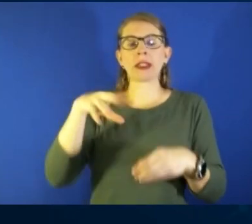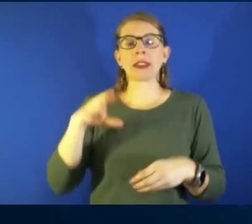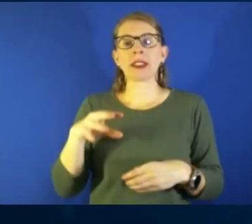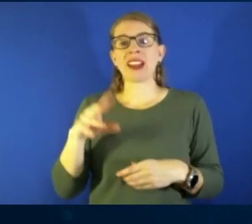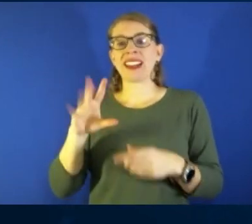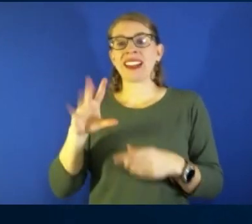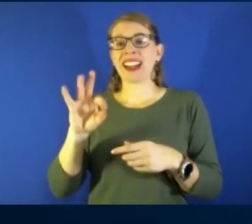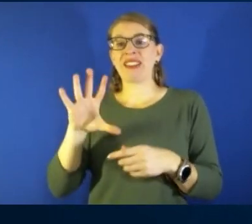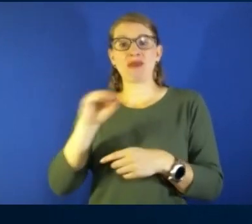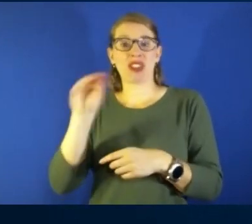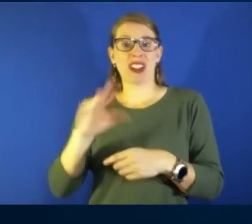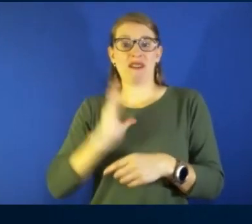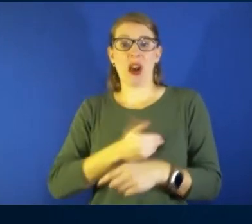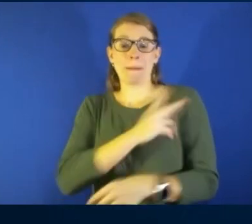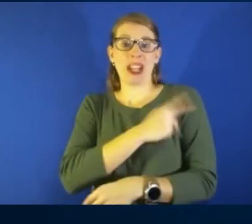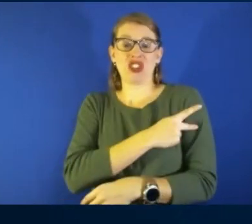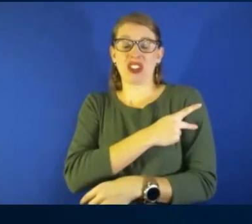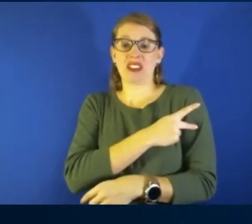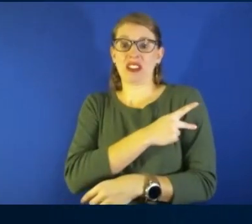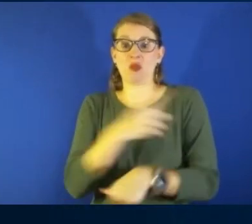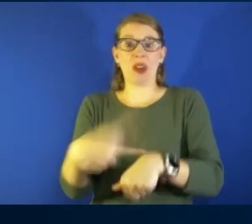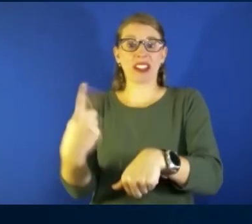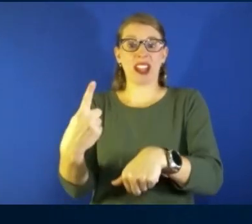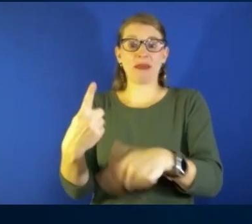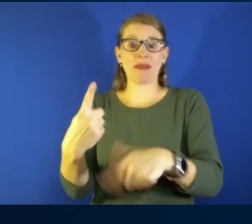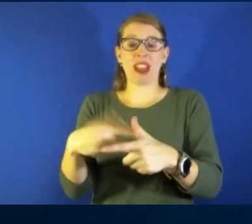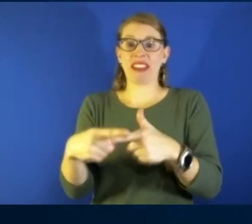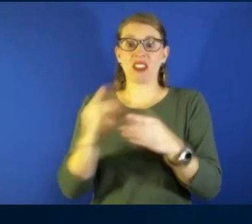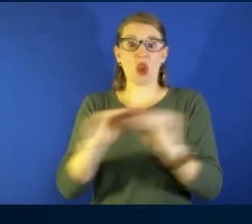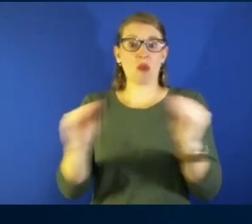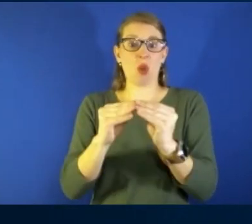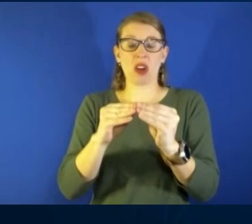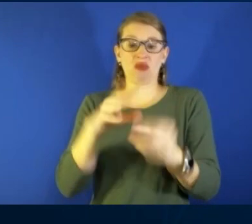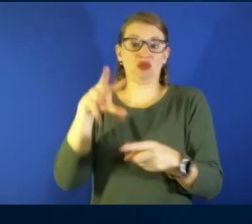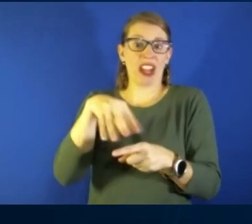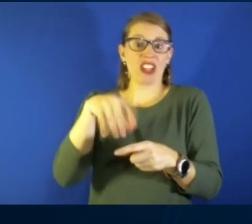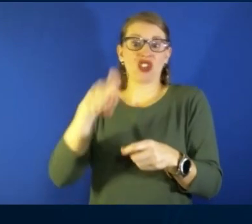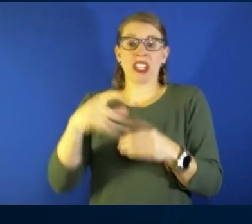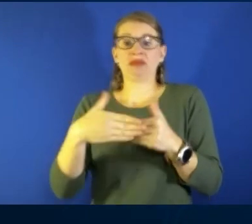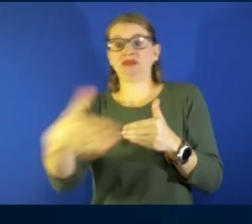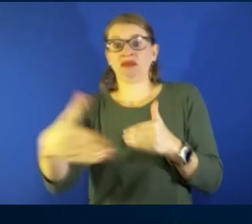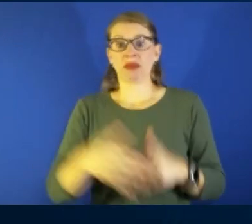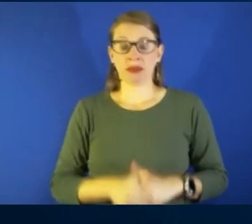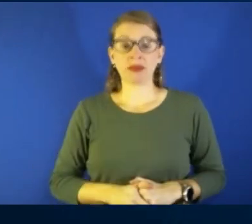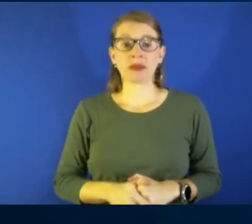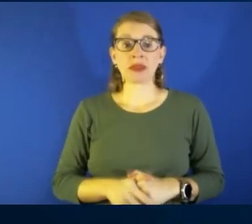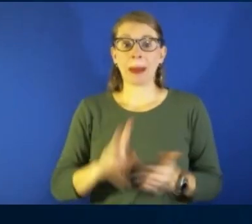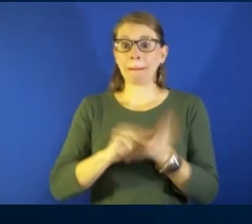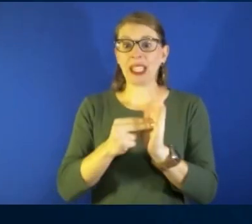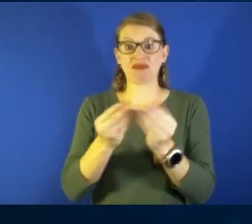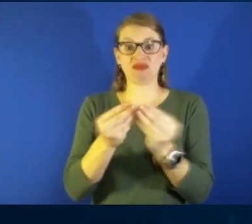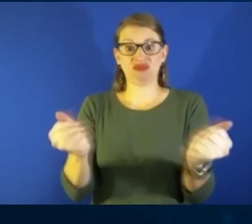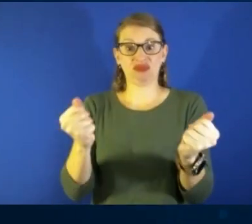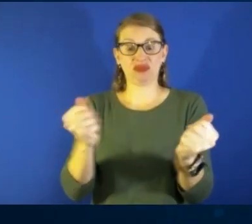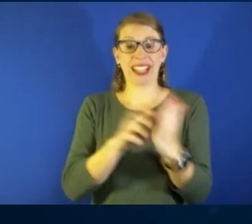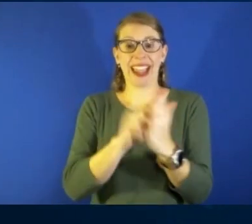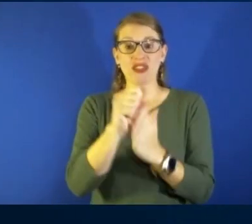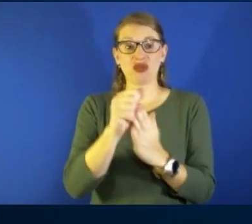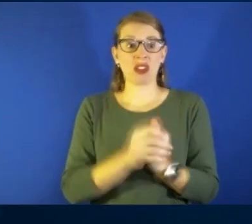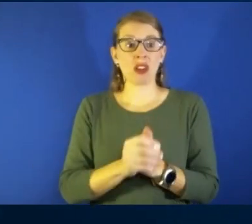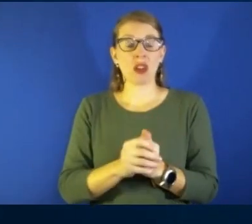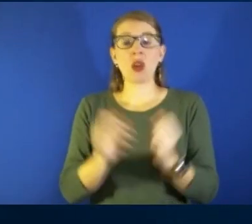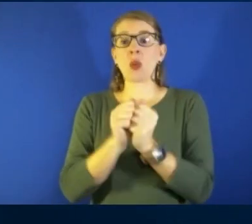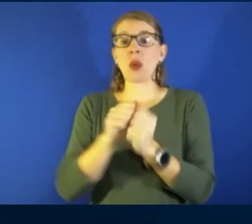They are one and done, so to speak. So so that procedure takes care of their cancers. Fantastic. With a very low risk